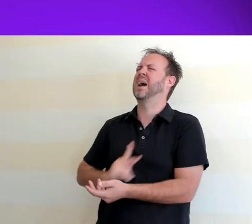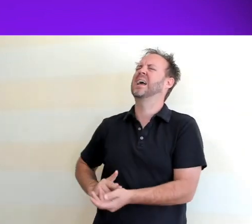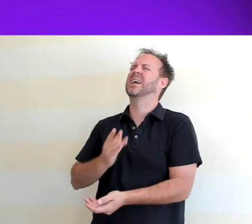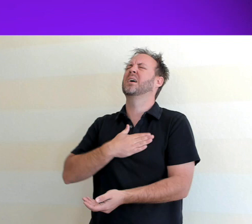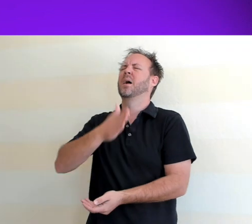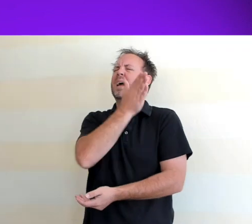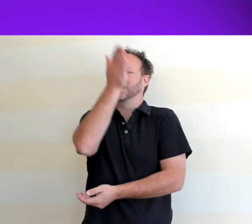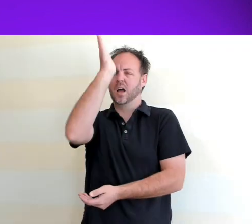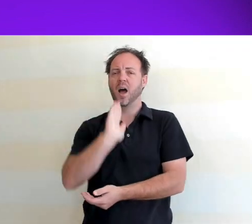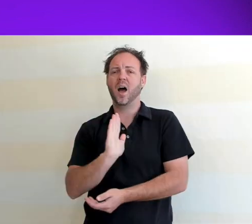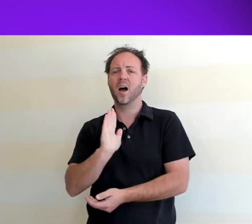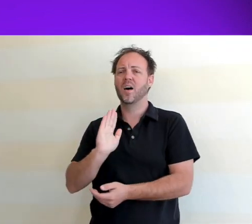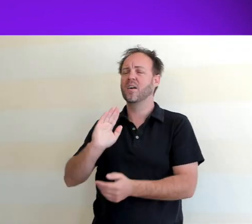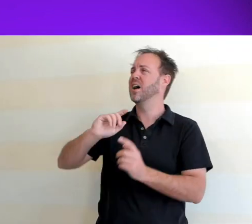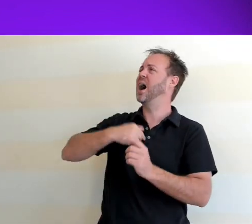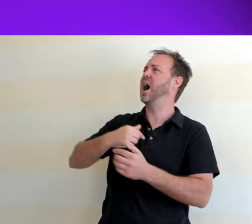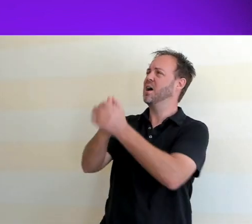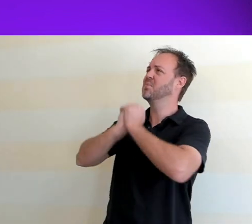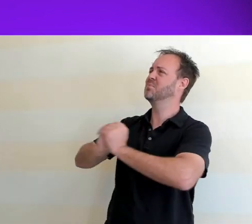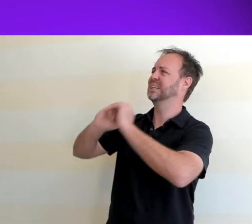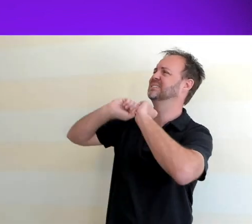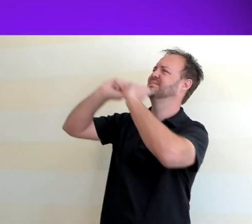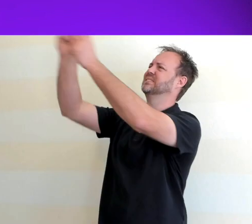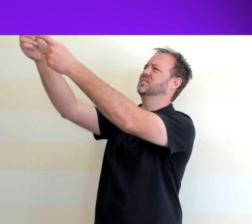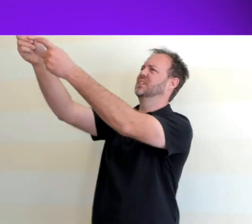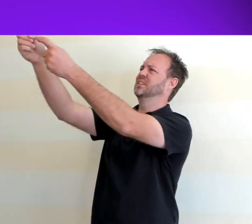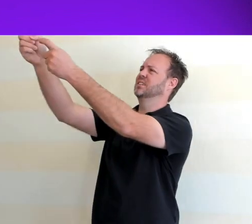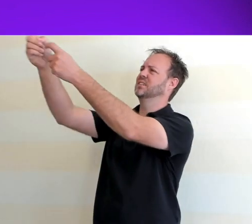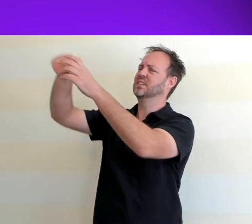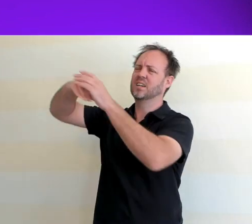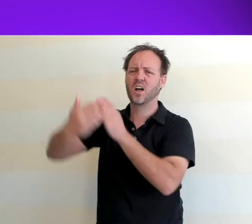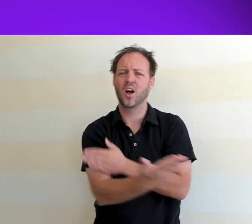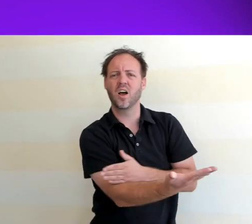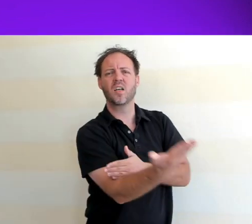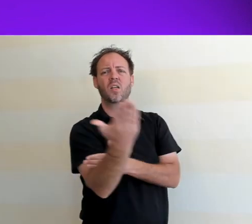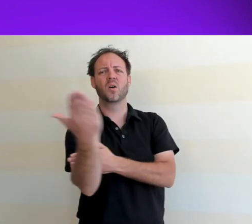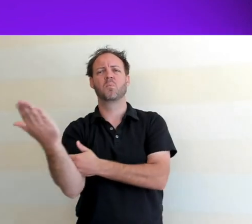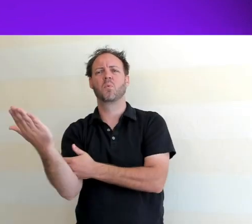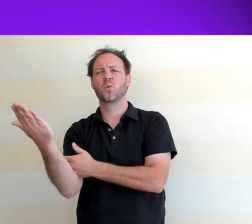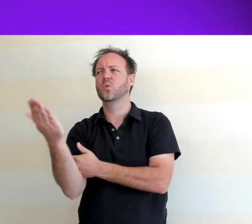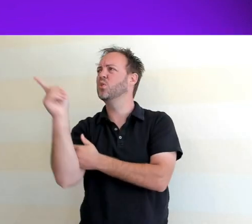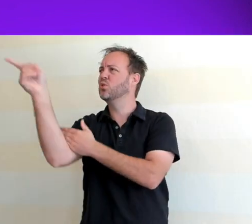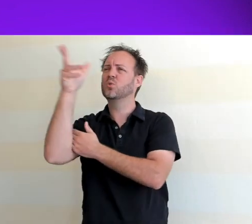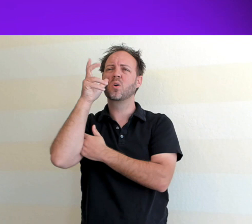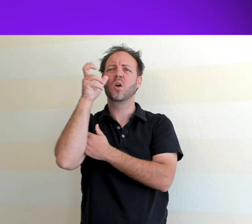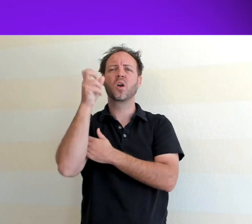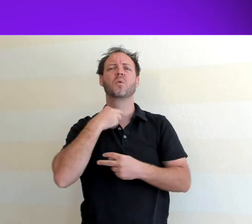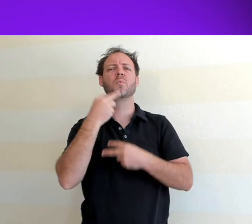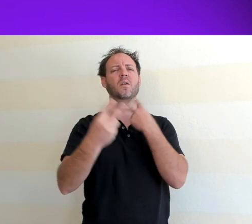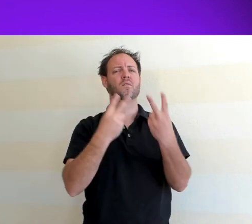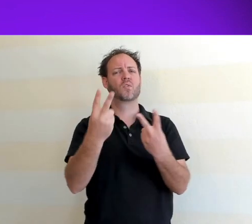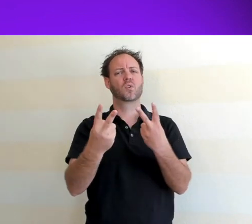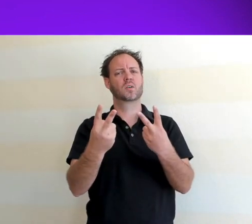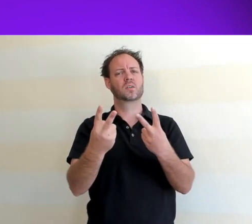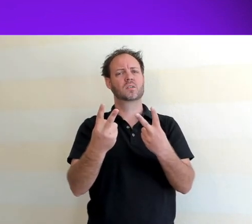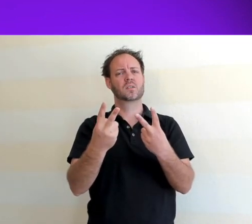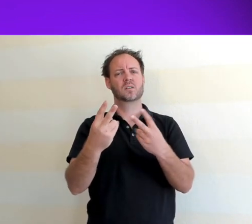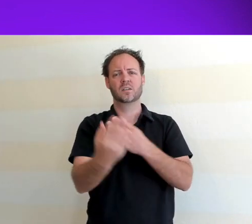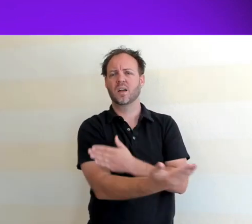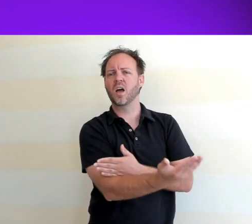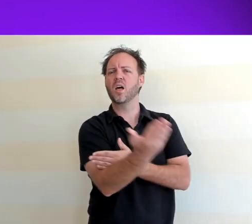King and my God, for to you I pray. In the morning, O Lord, you hear my